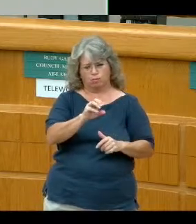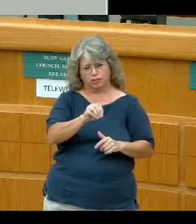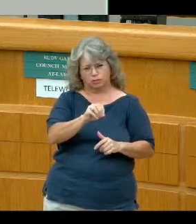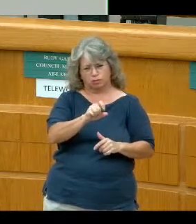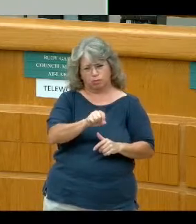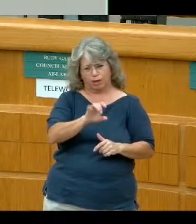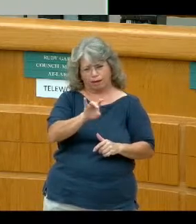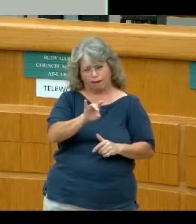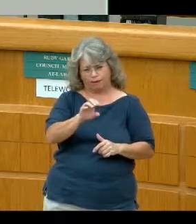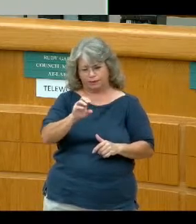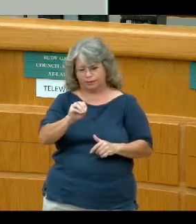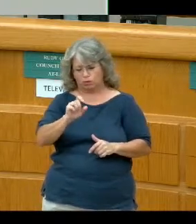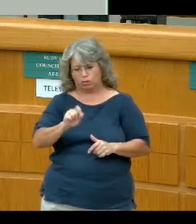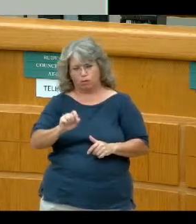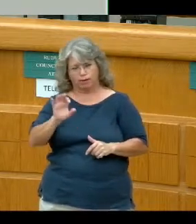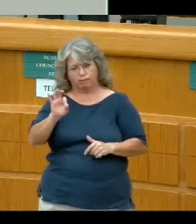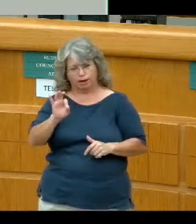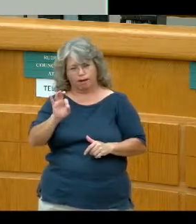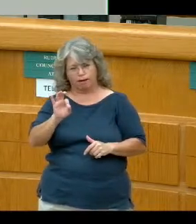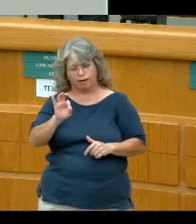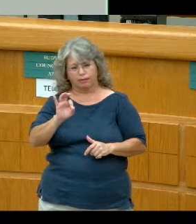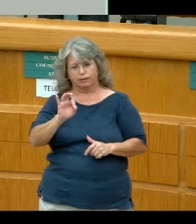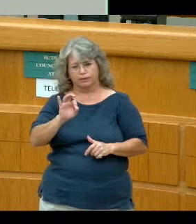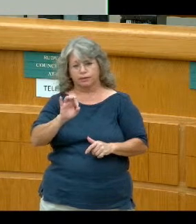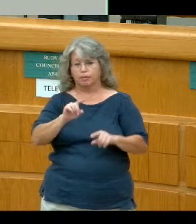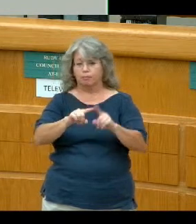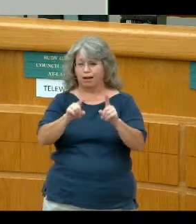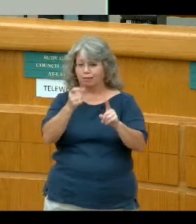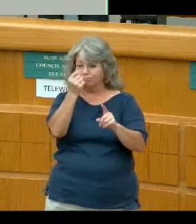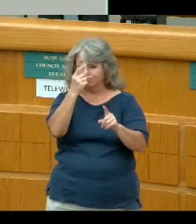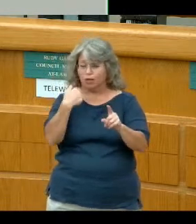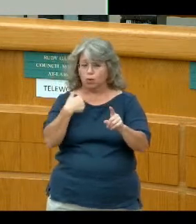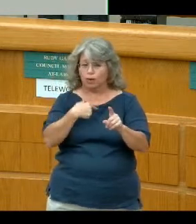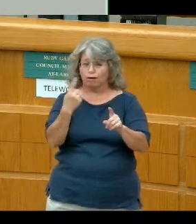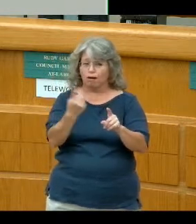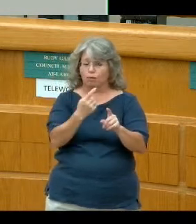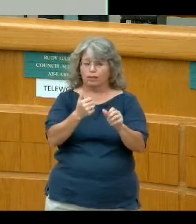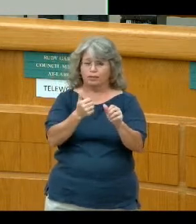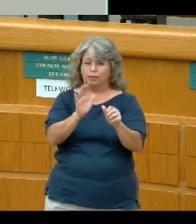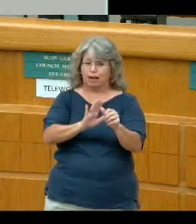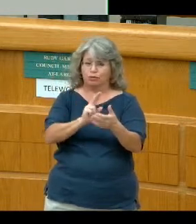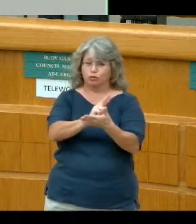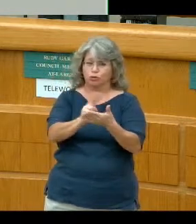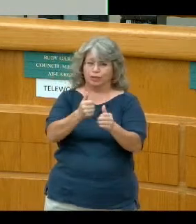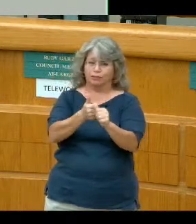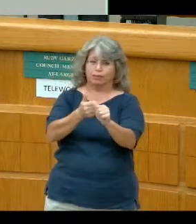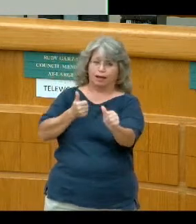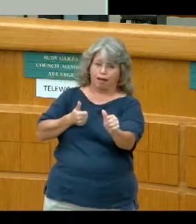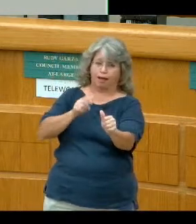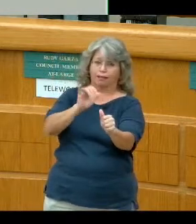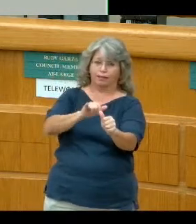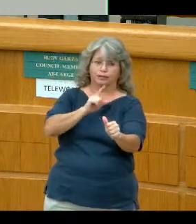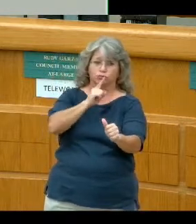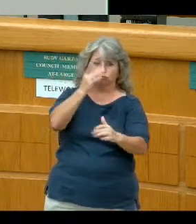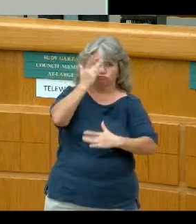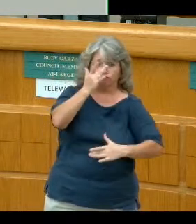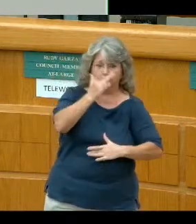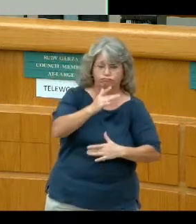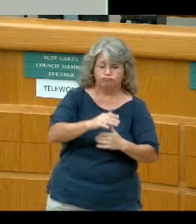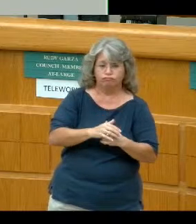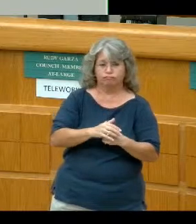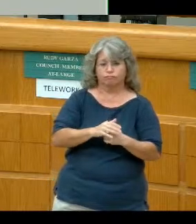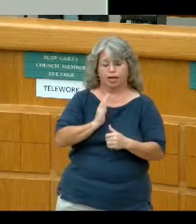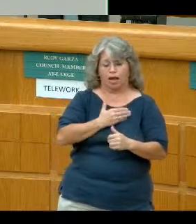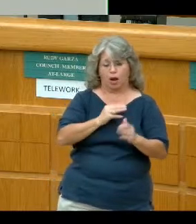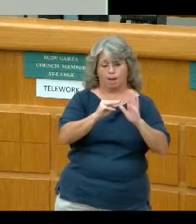very favorable. But I want everybody to remember that we're always a couple weeks behind COVID-19. And these models that we use to